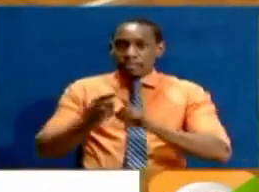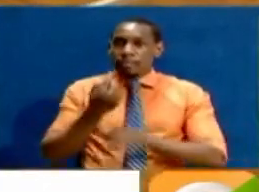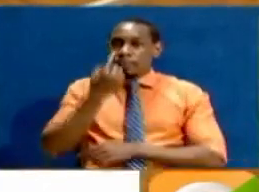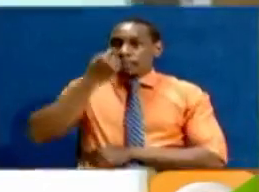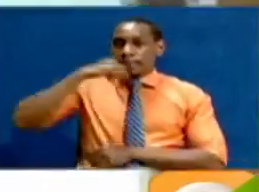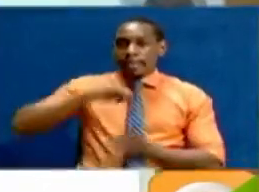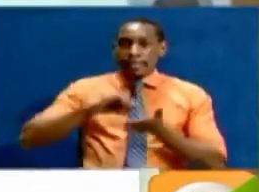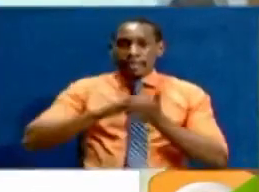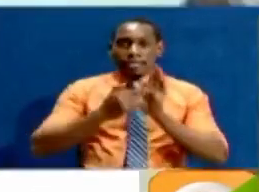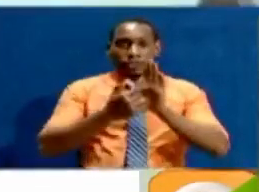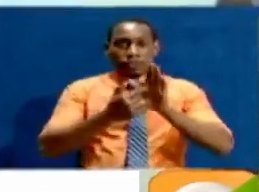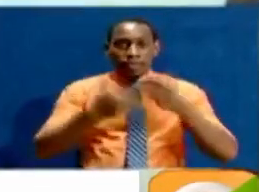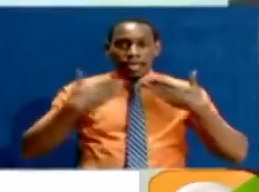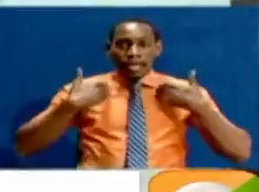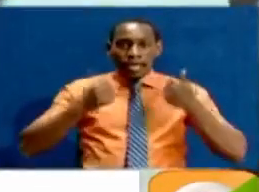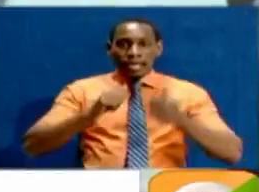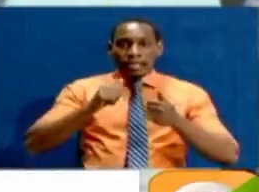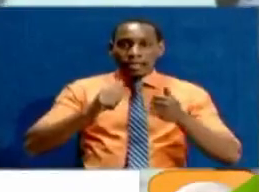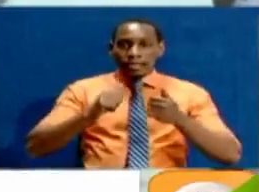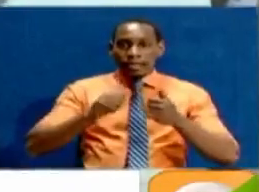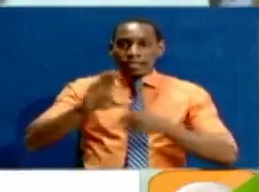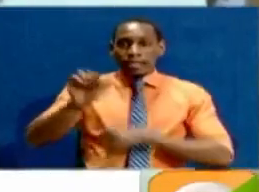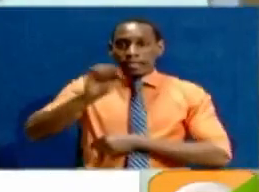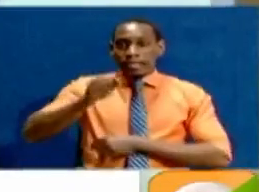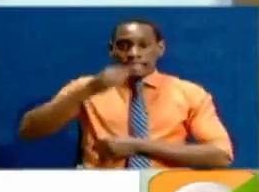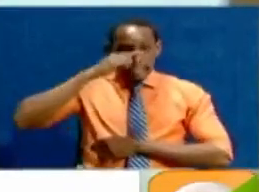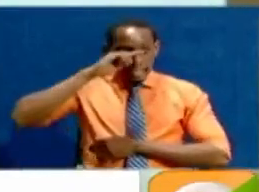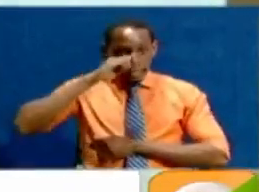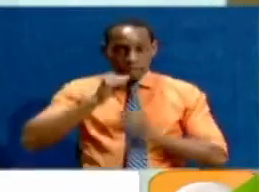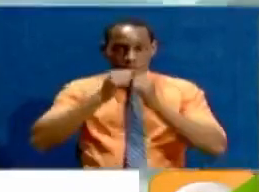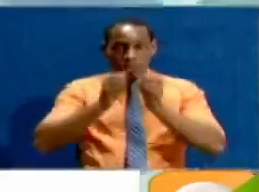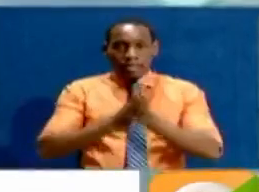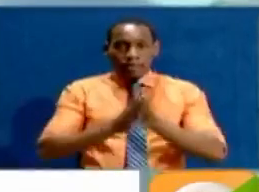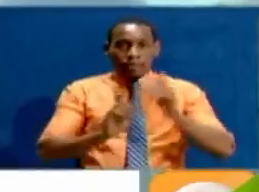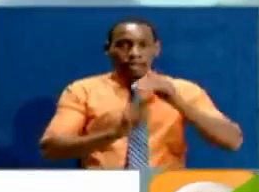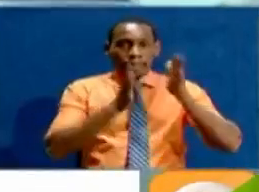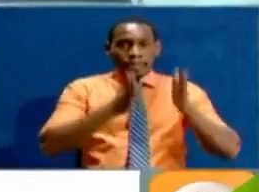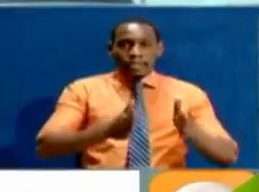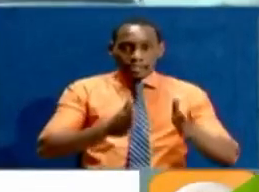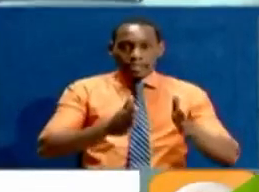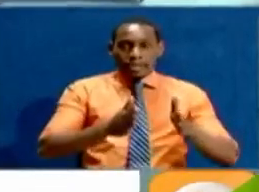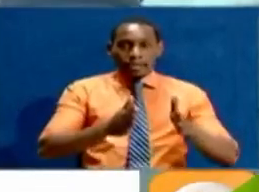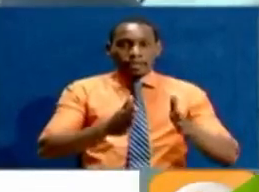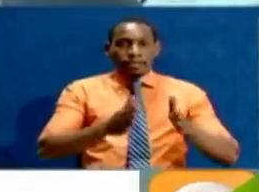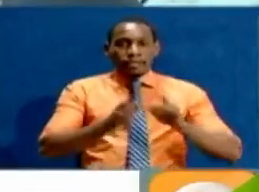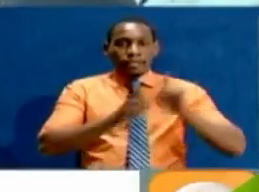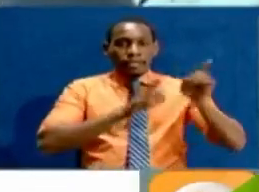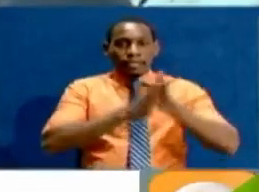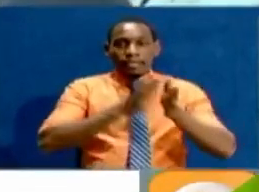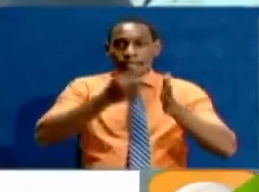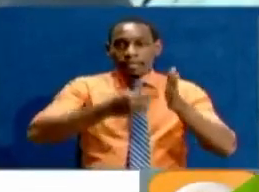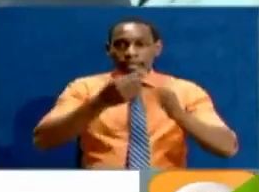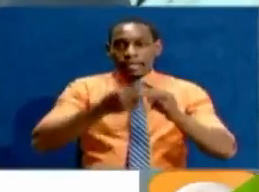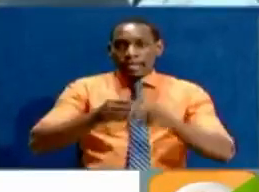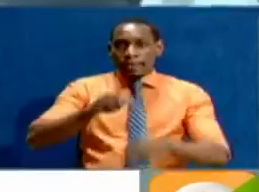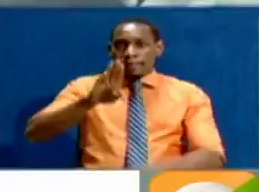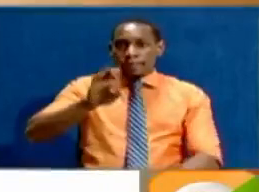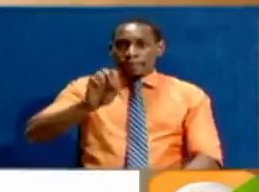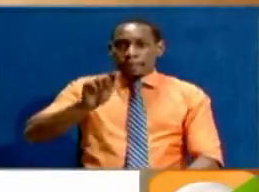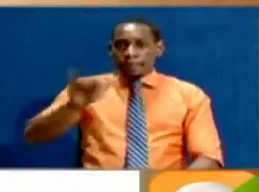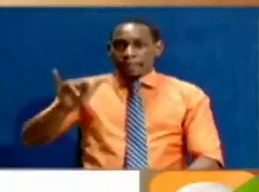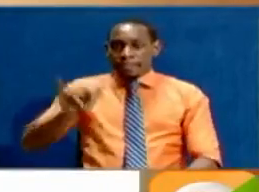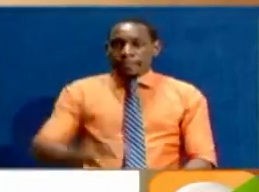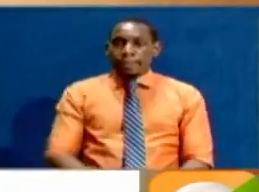they displayed to Health Cabinet Secretary Mutahi Kagwe and his counterpart from the Ministry of Trade and Industrialization, Betty